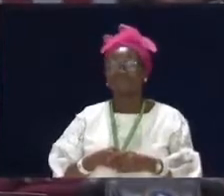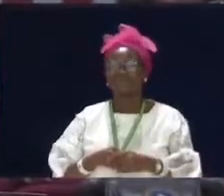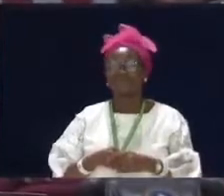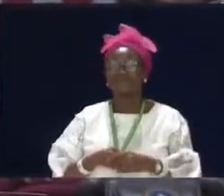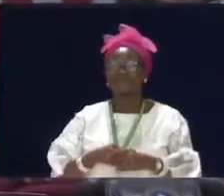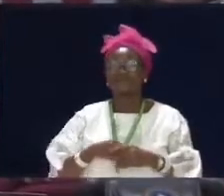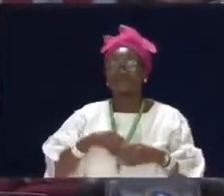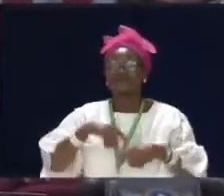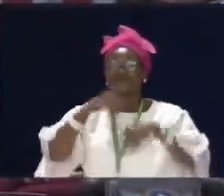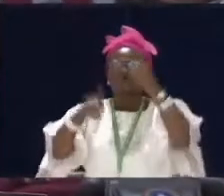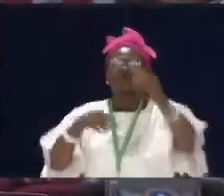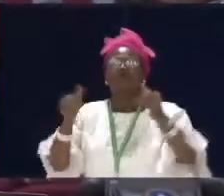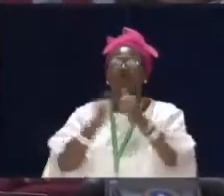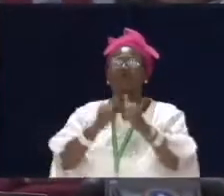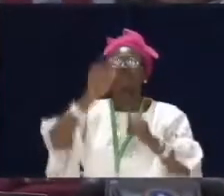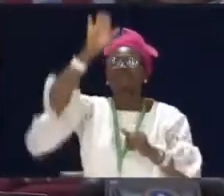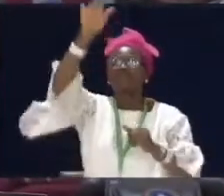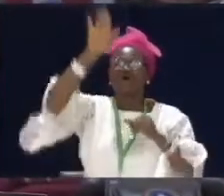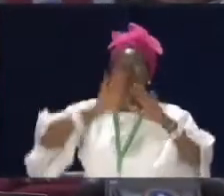Go with your children.